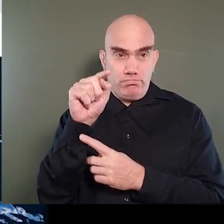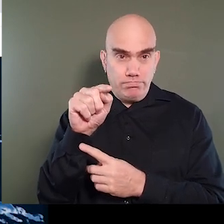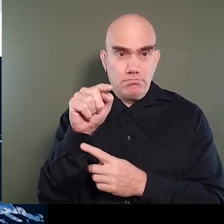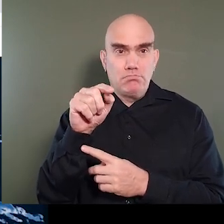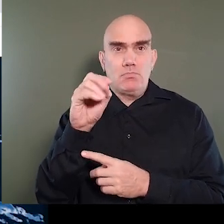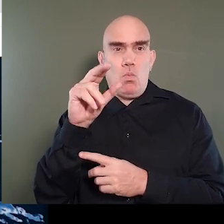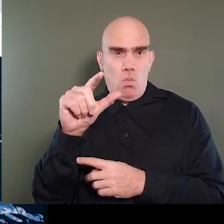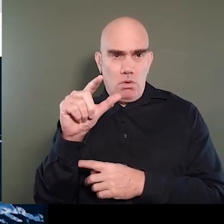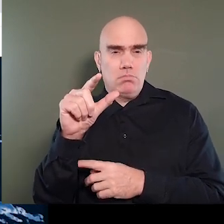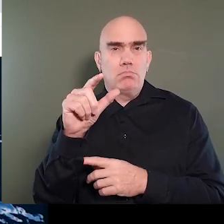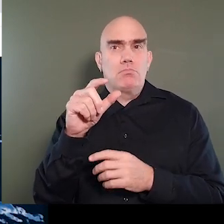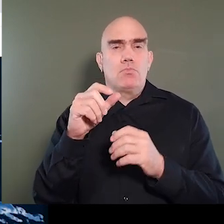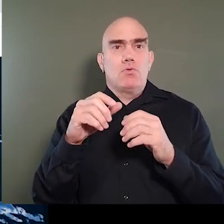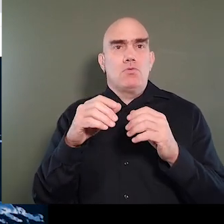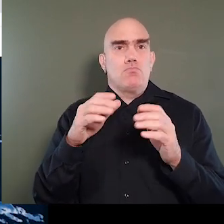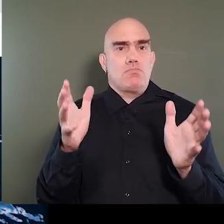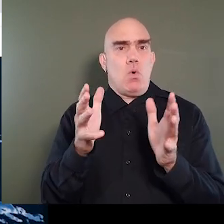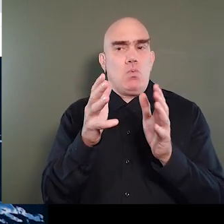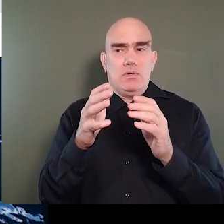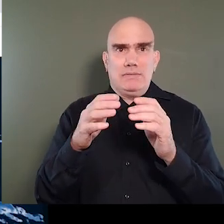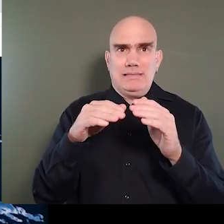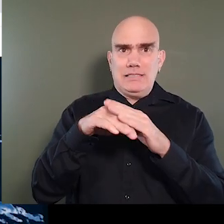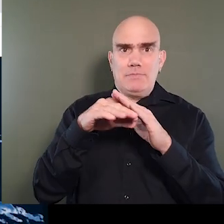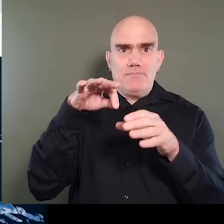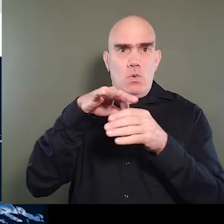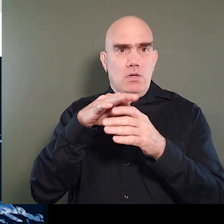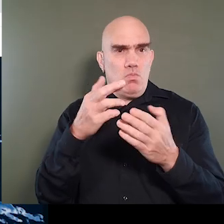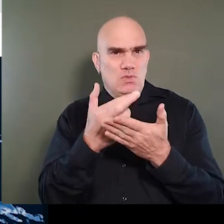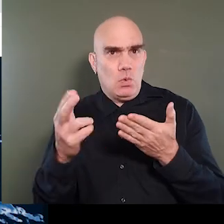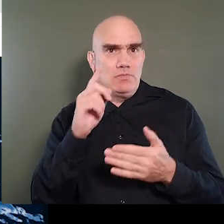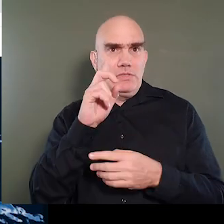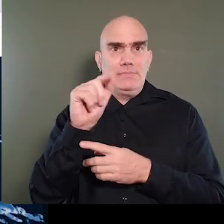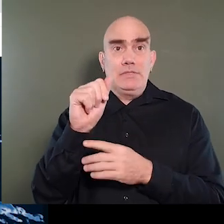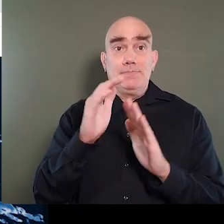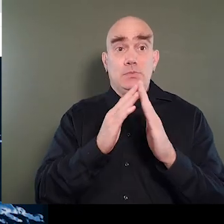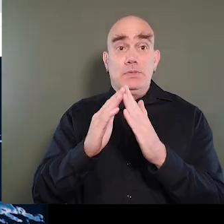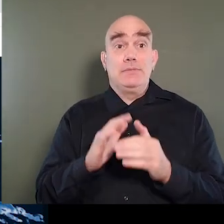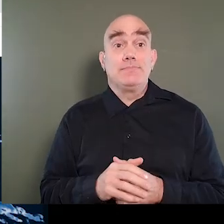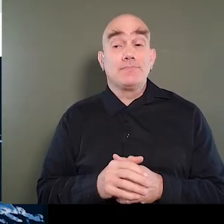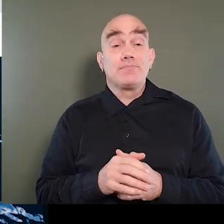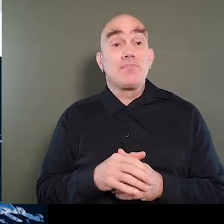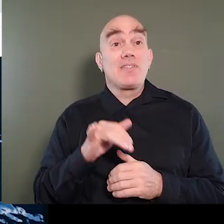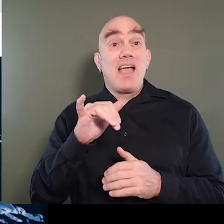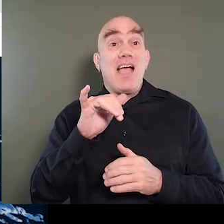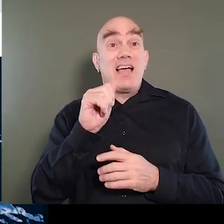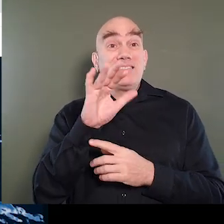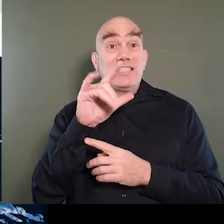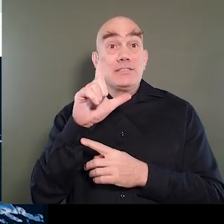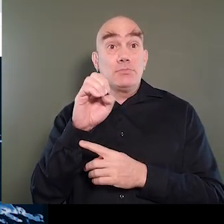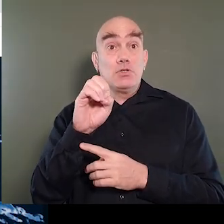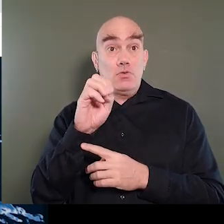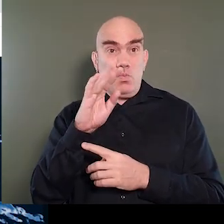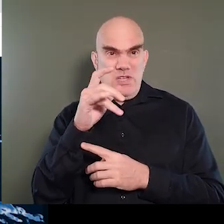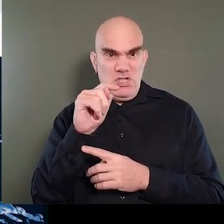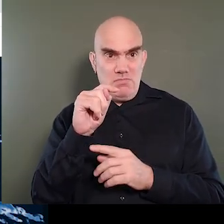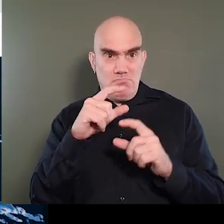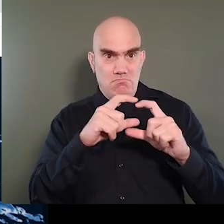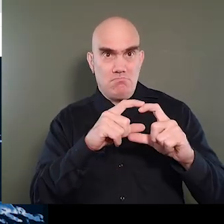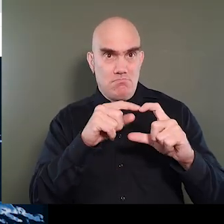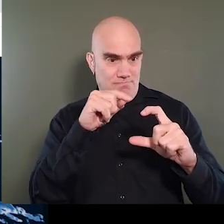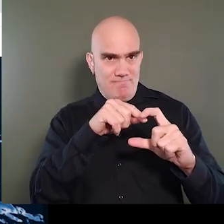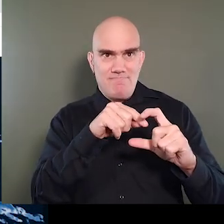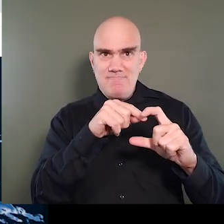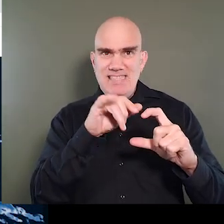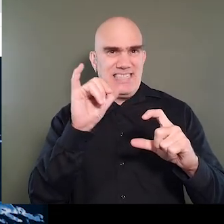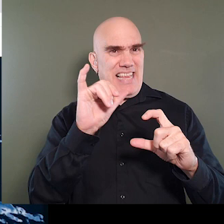disabilityvoteILillinois.org to promote accessible voting resources for the disability community. The accessiBe widget is in the same place on this website and it